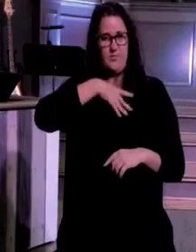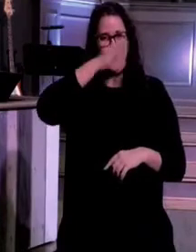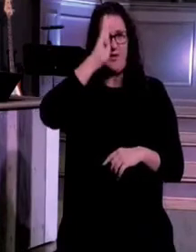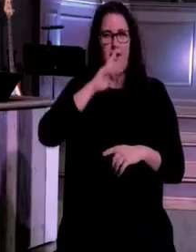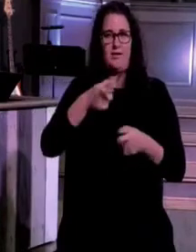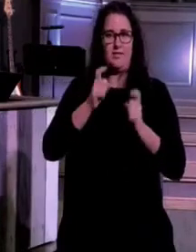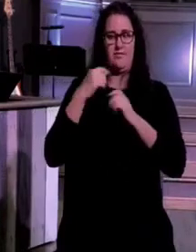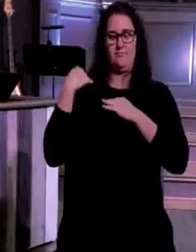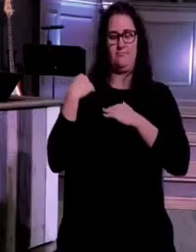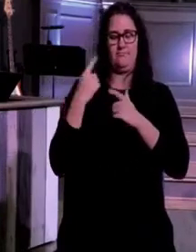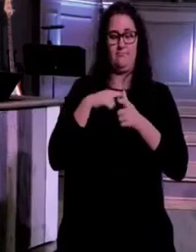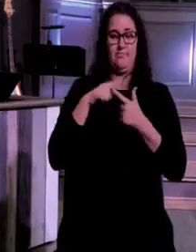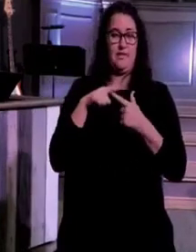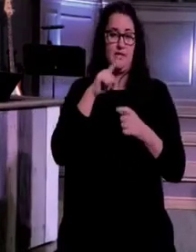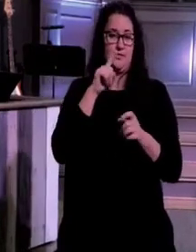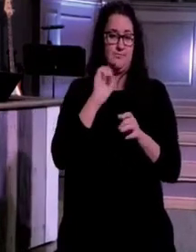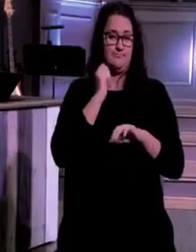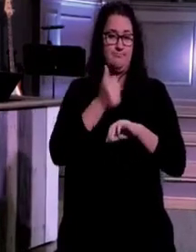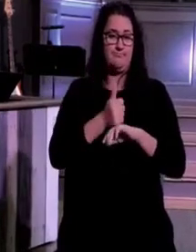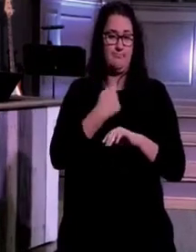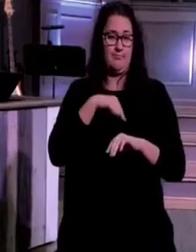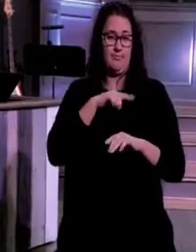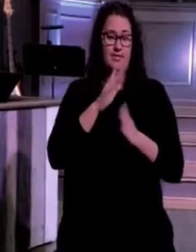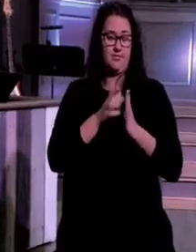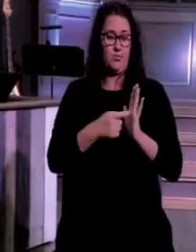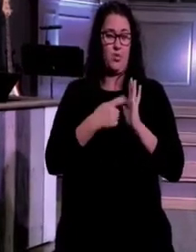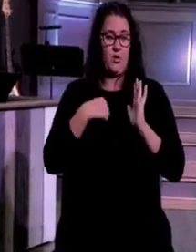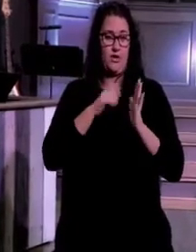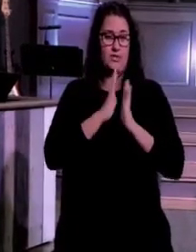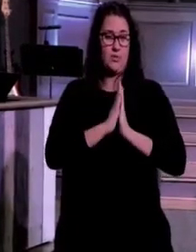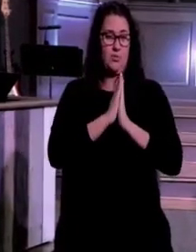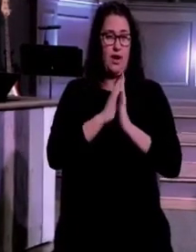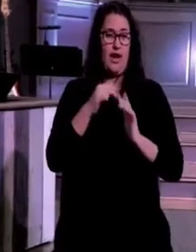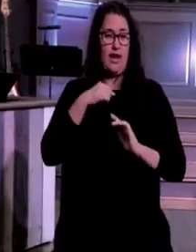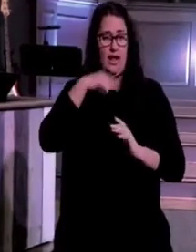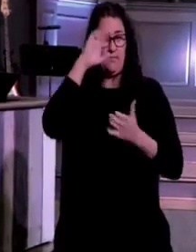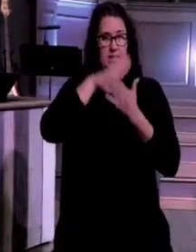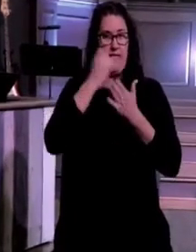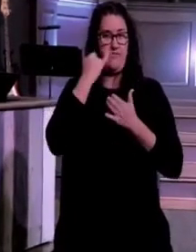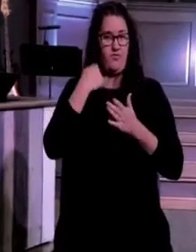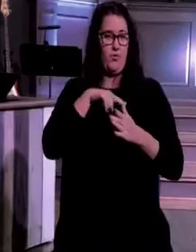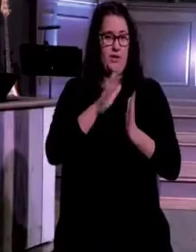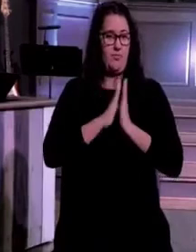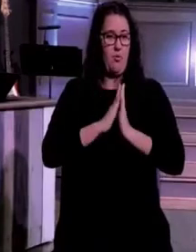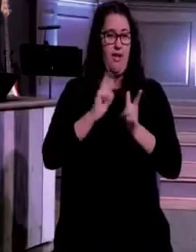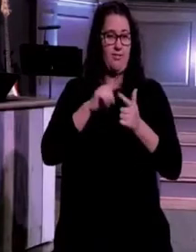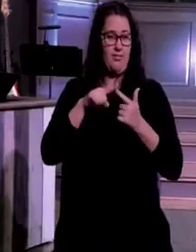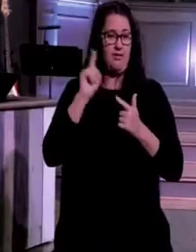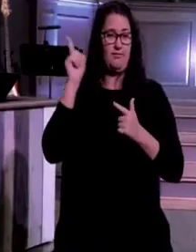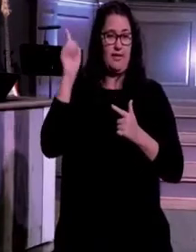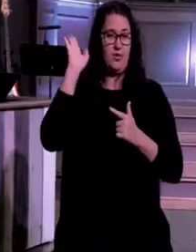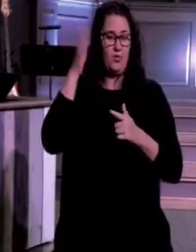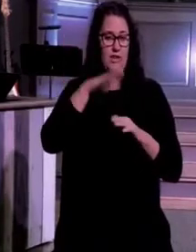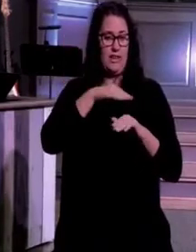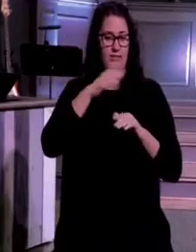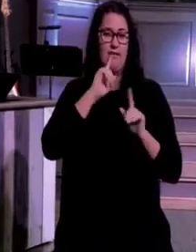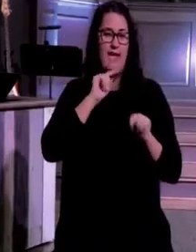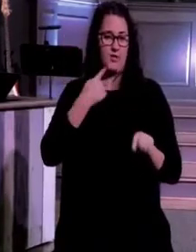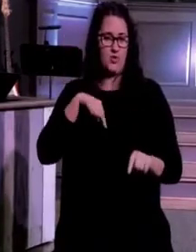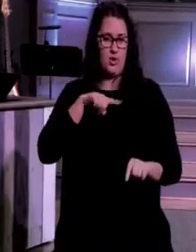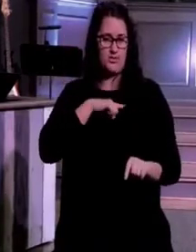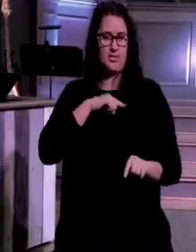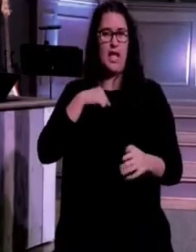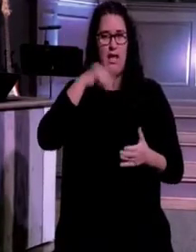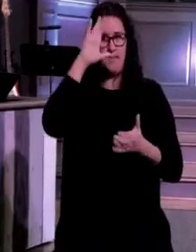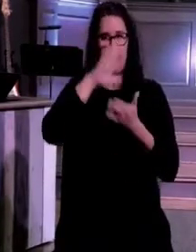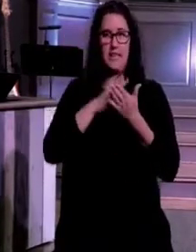has commissioned us to pray. And I believe that if we will pray, He will answer us. I believe that we